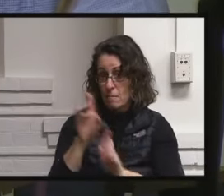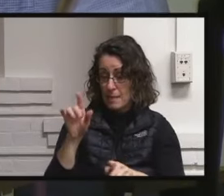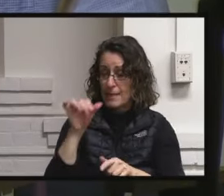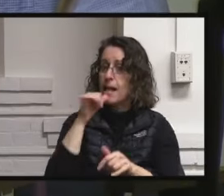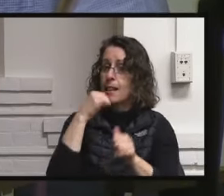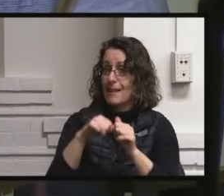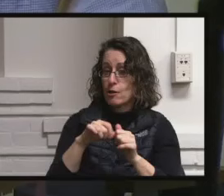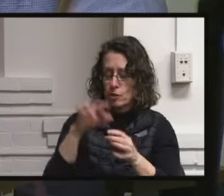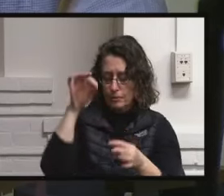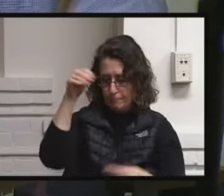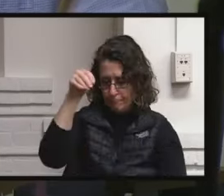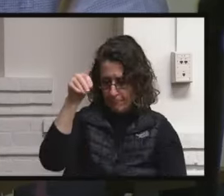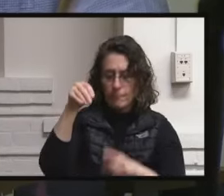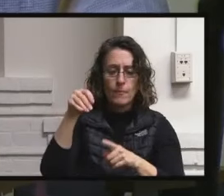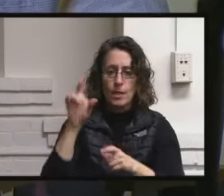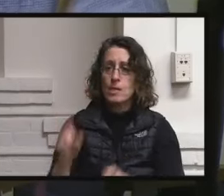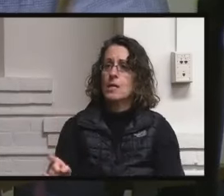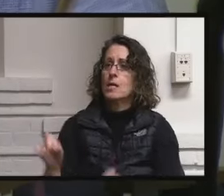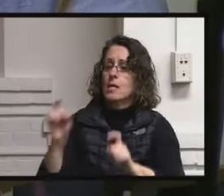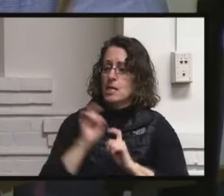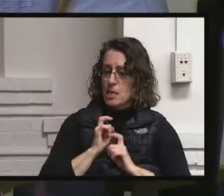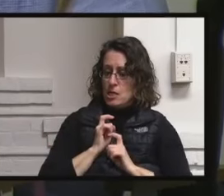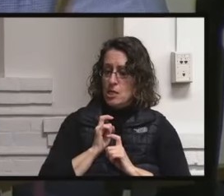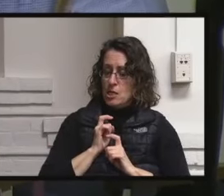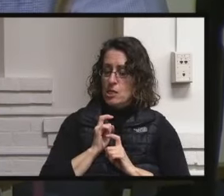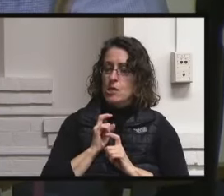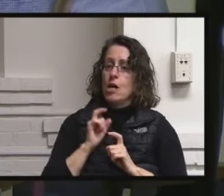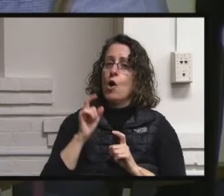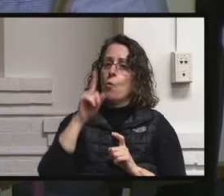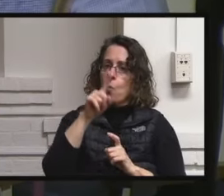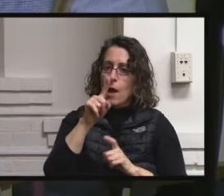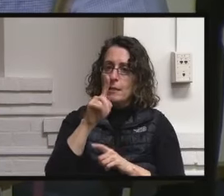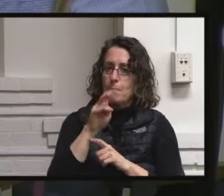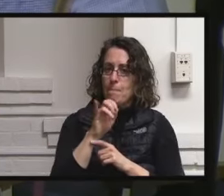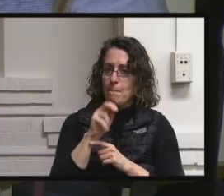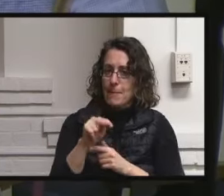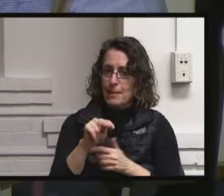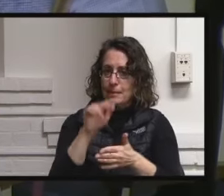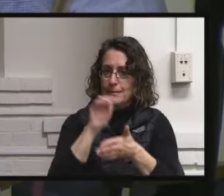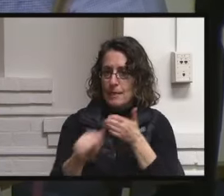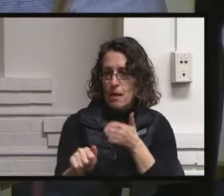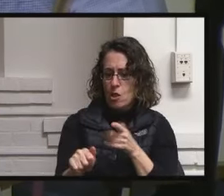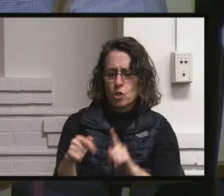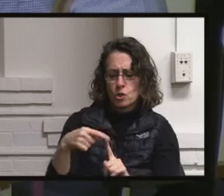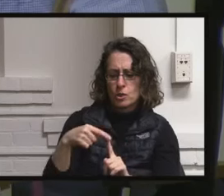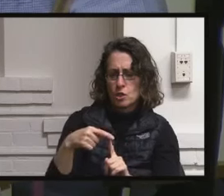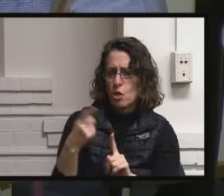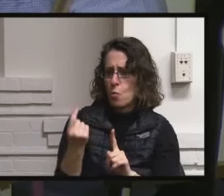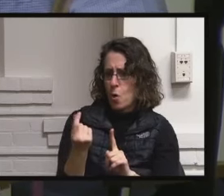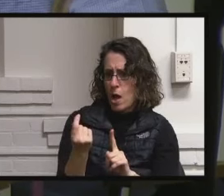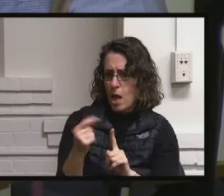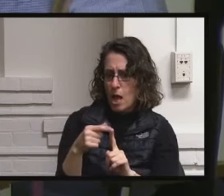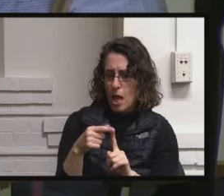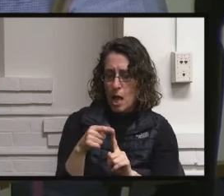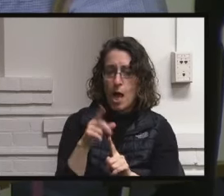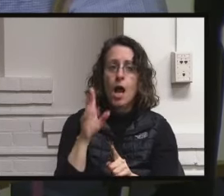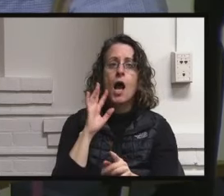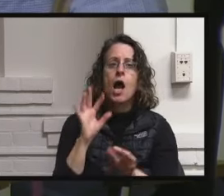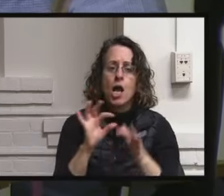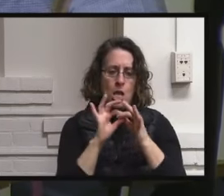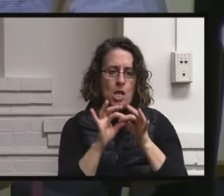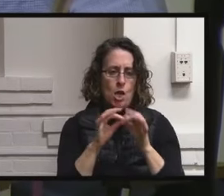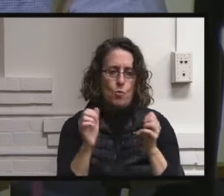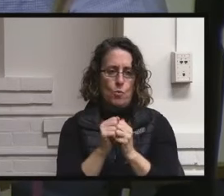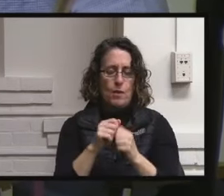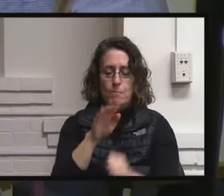been awarded a grant of $1 million to work with and provide support to the Brattleboro Development Credit